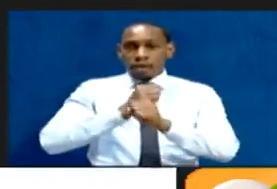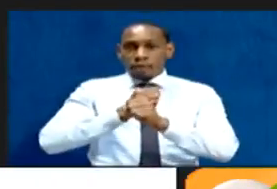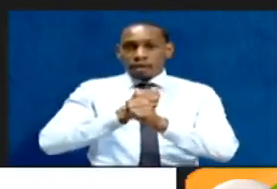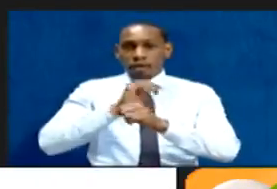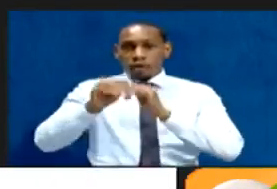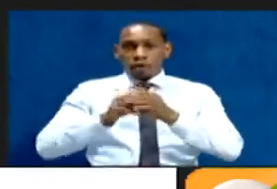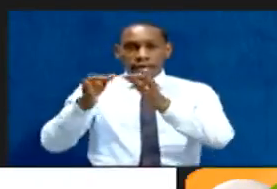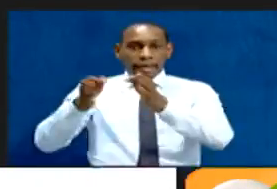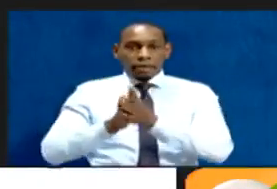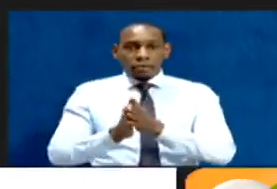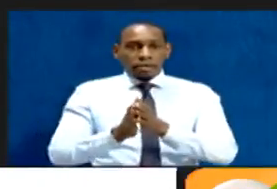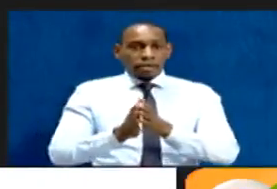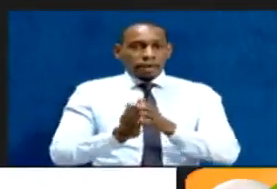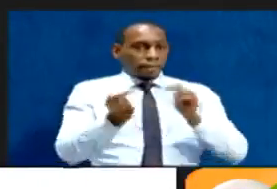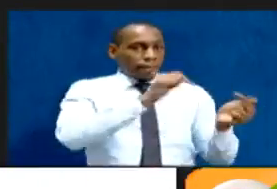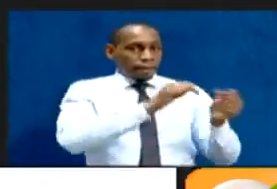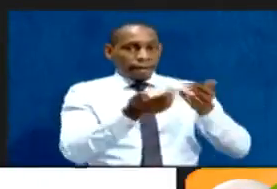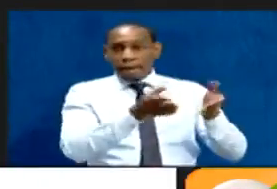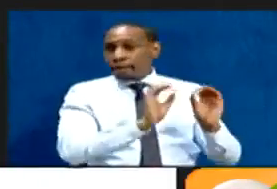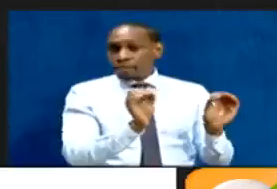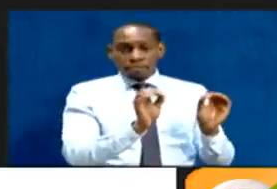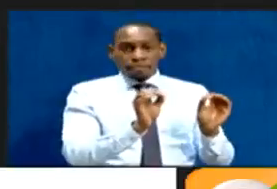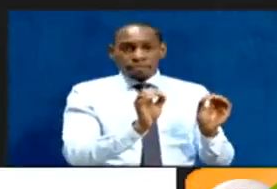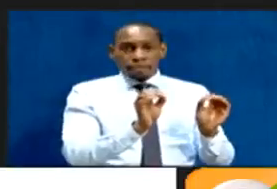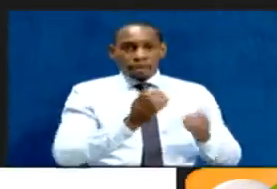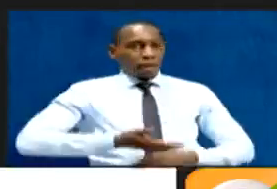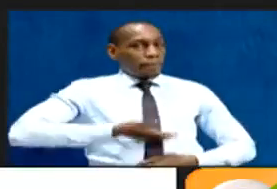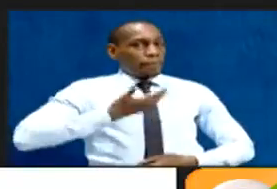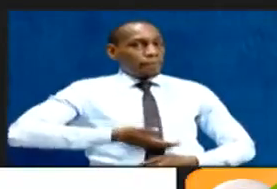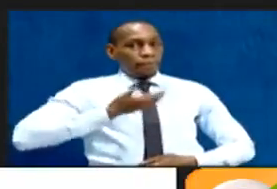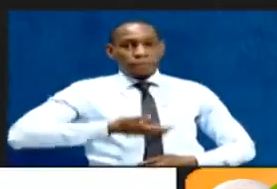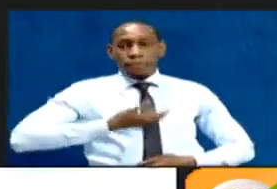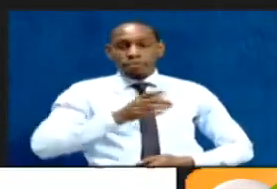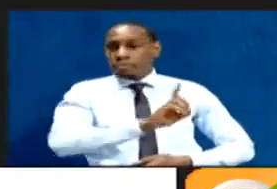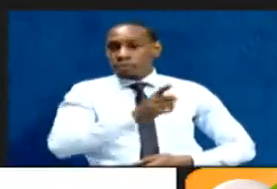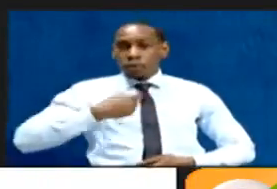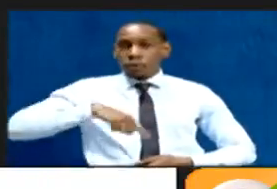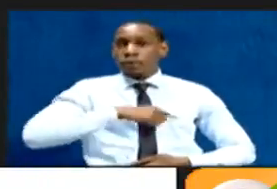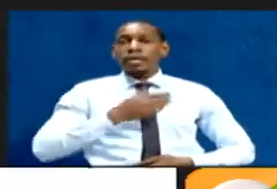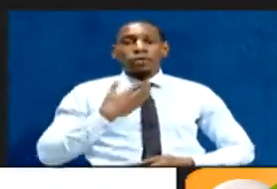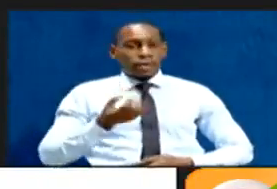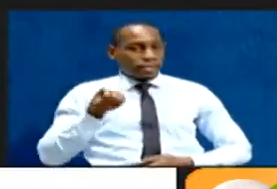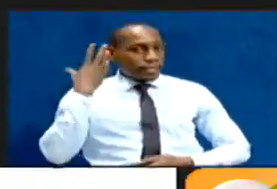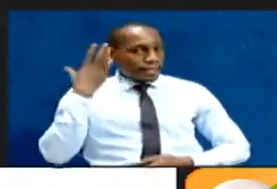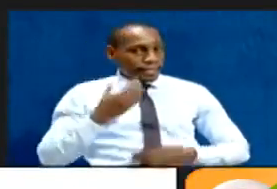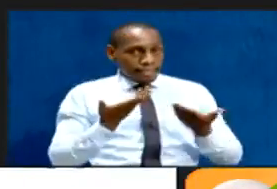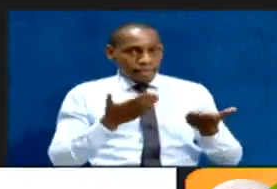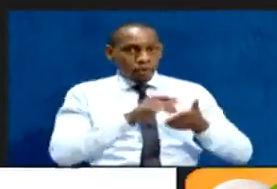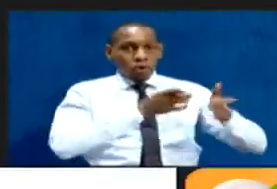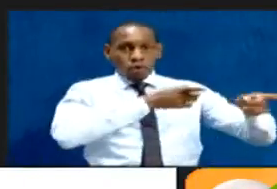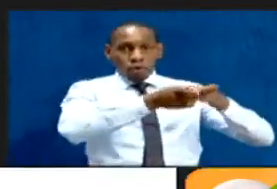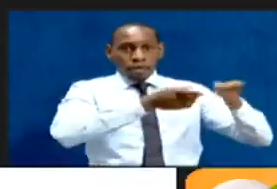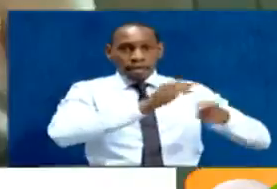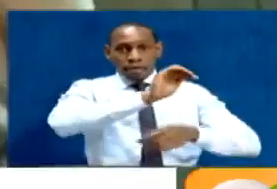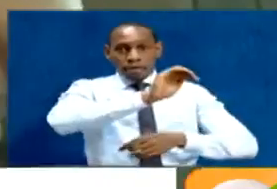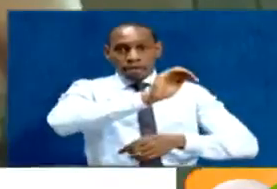counties. So we don't argue here. We don't raise temperatures for nothing. We just want to understand how you are running